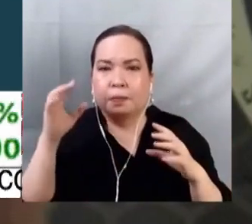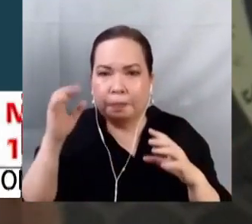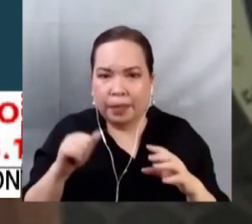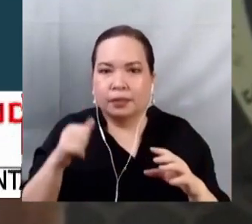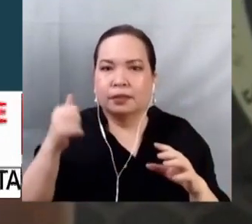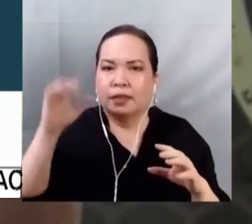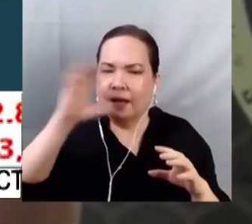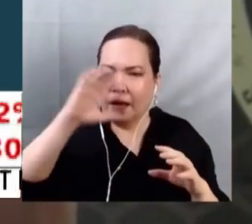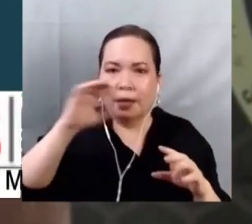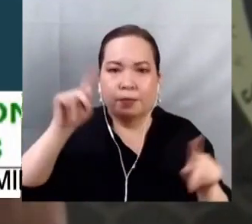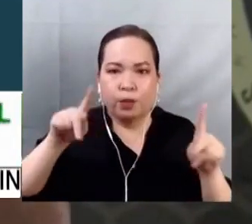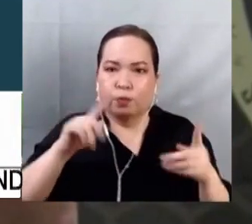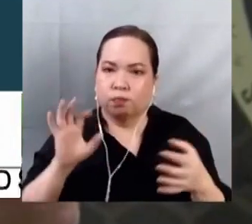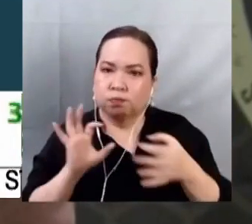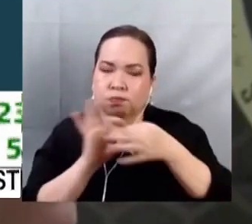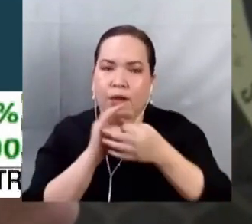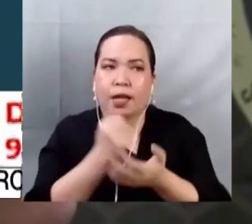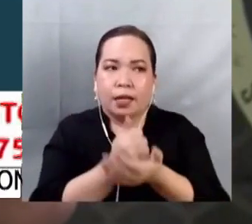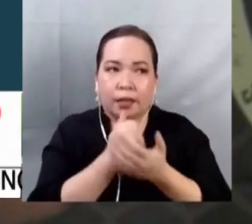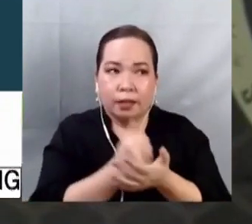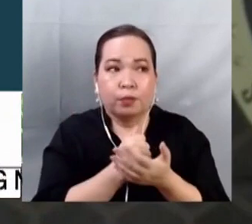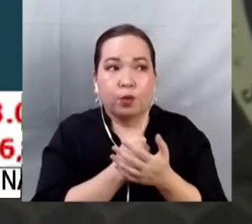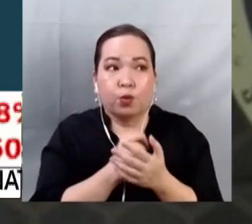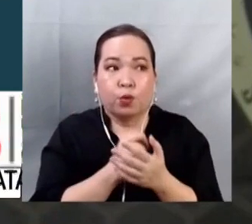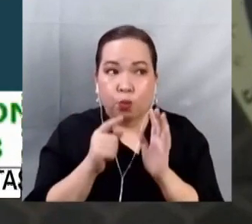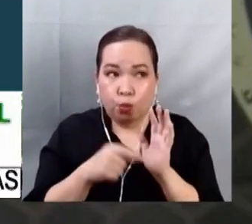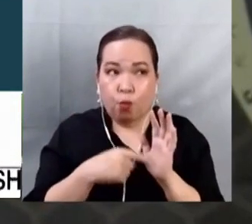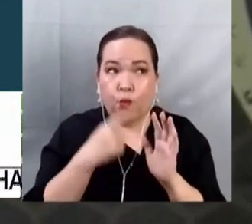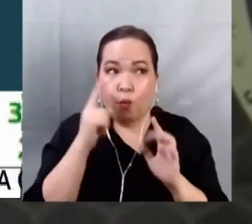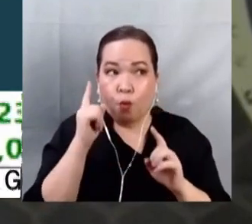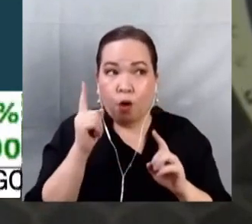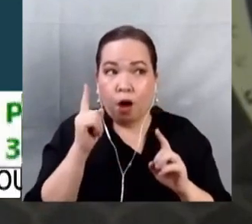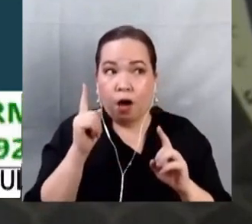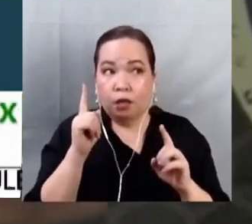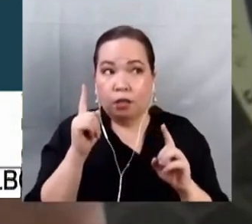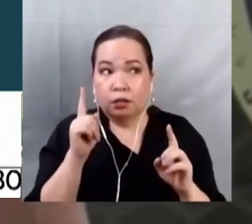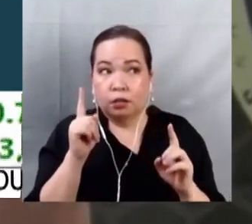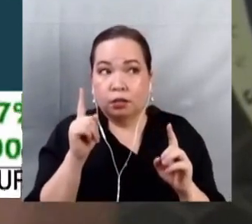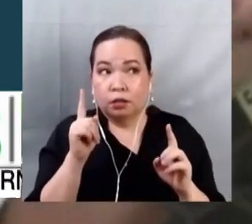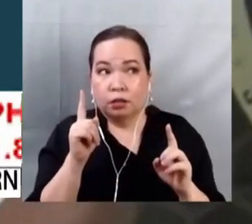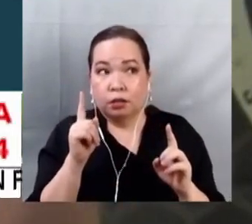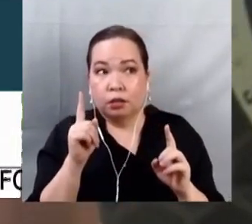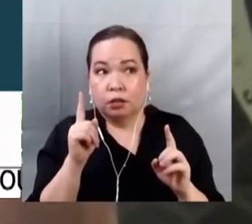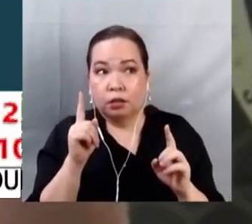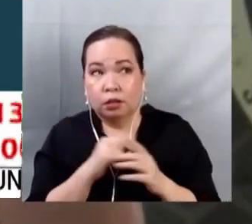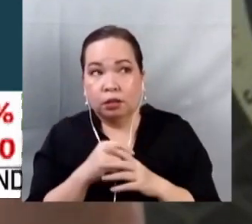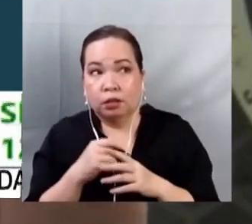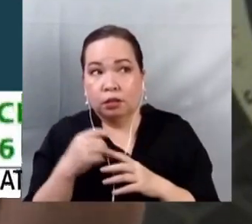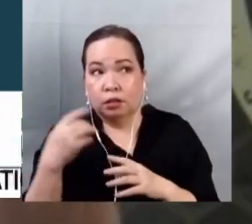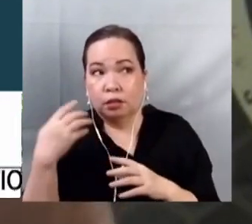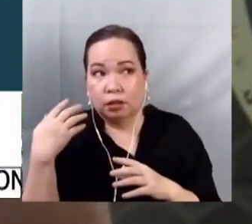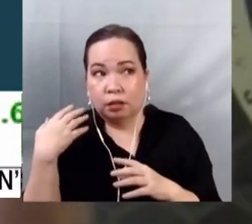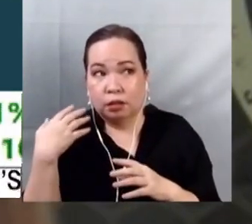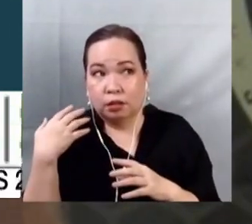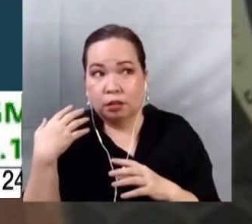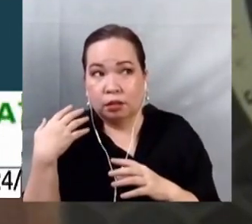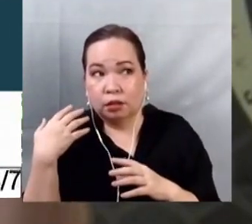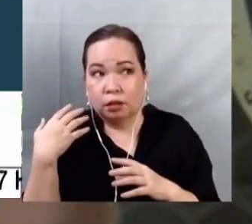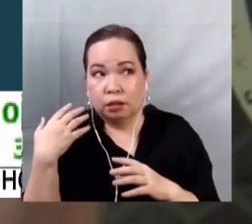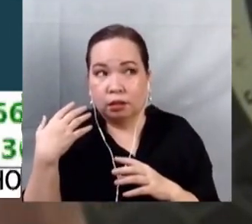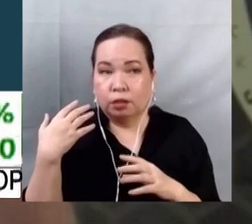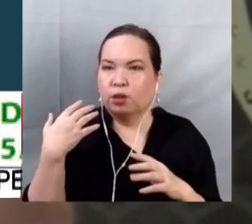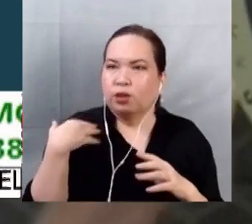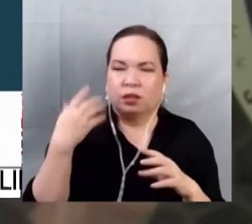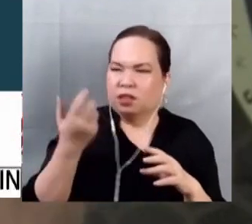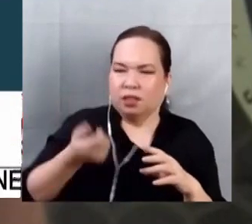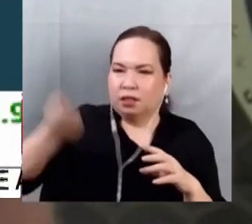At one point, one of the sergeants got up to the window and threw their personal cell phone in and told them to answer the phone. We want to make contact with